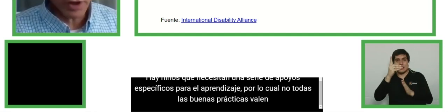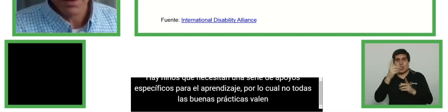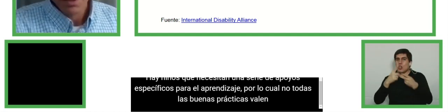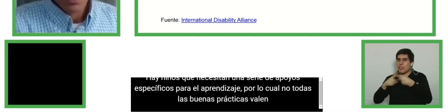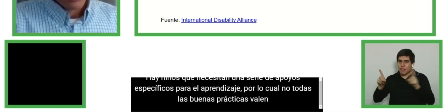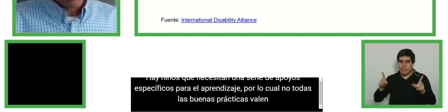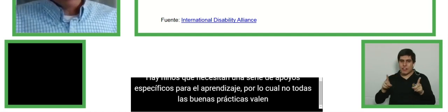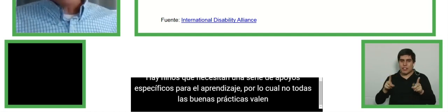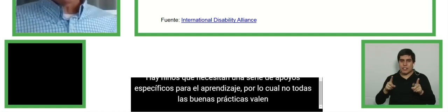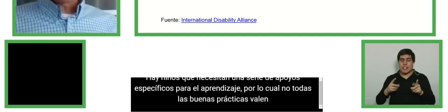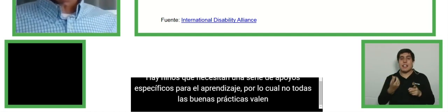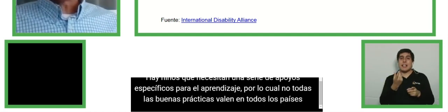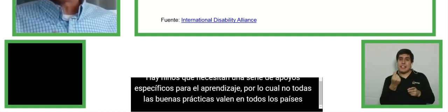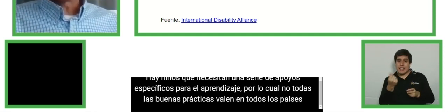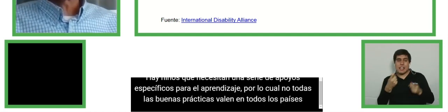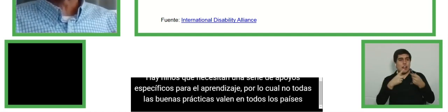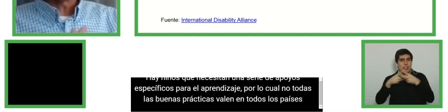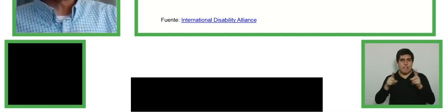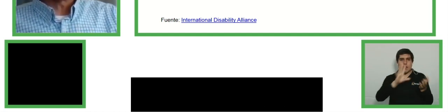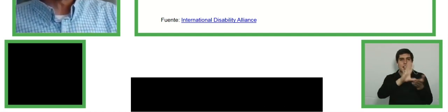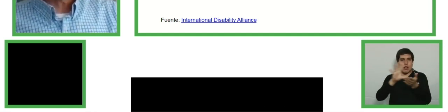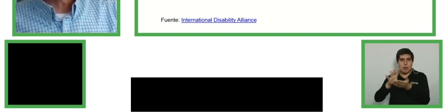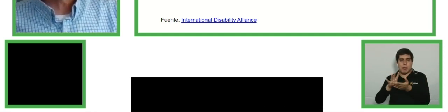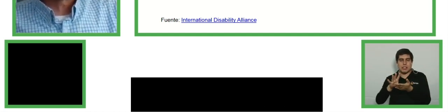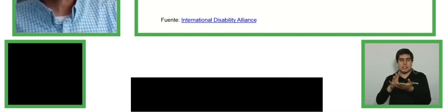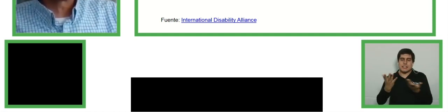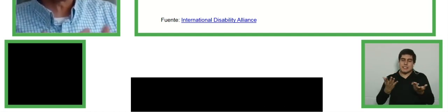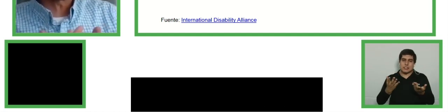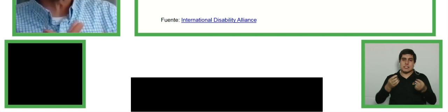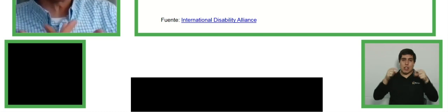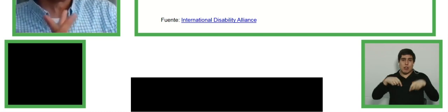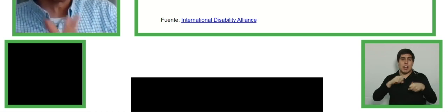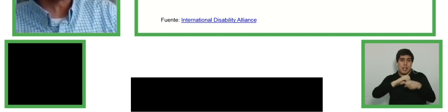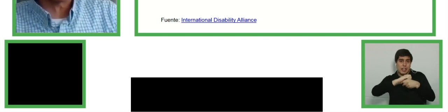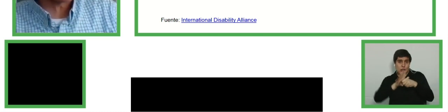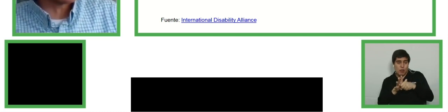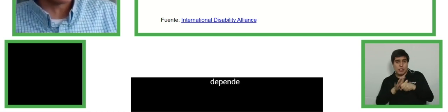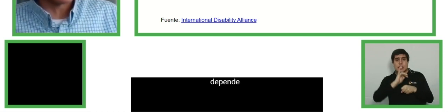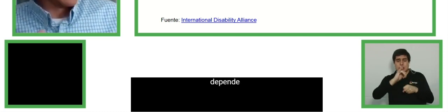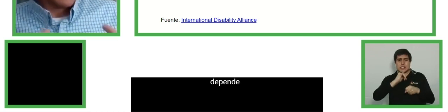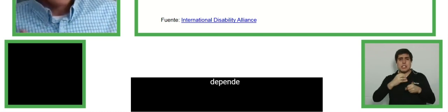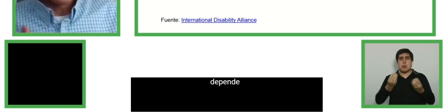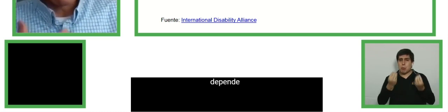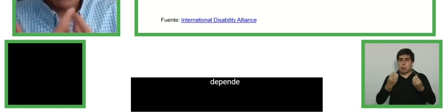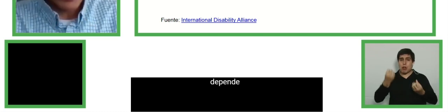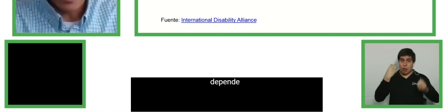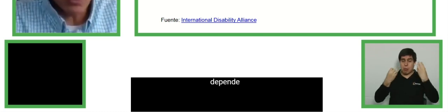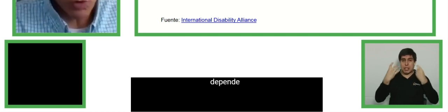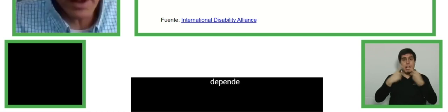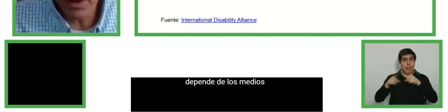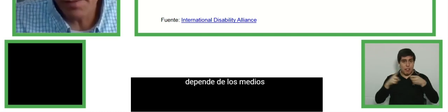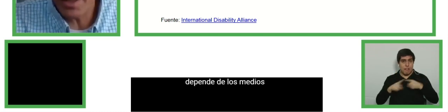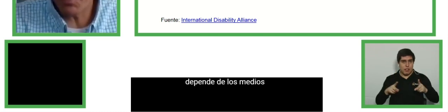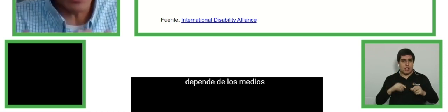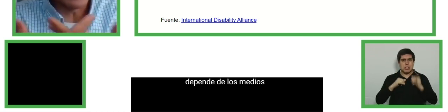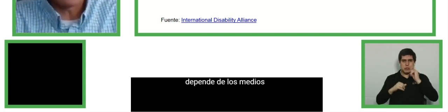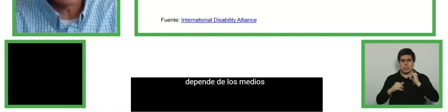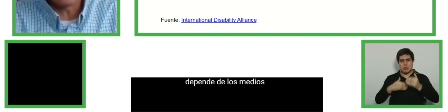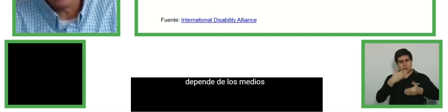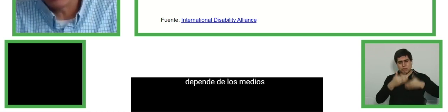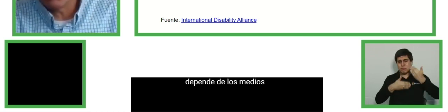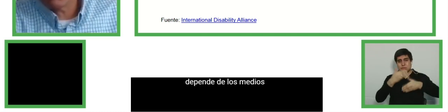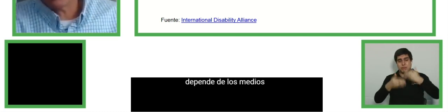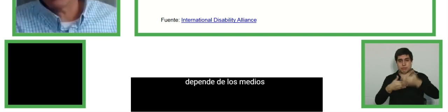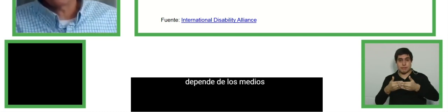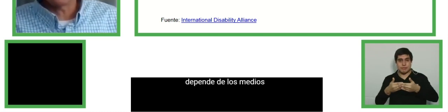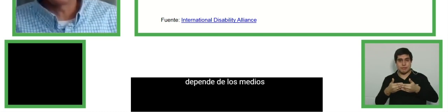in all these pandemics area, very good ideas and best practices have appeared because of the need,